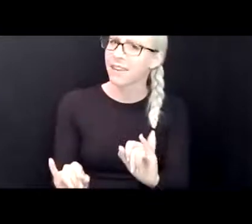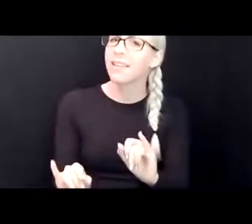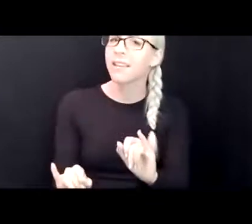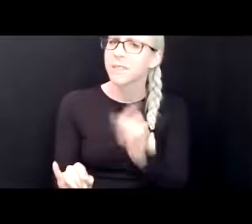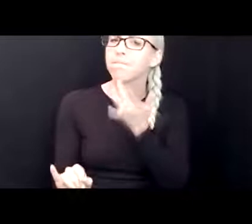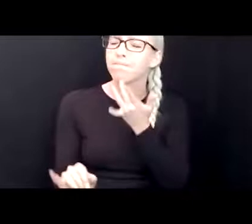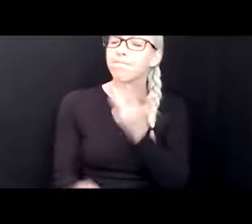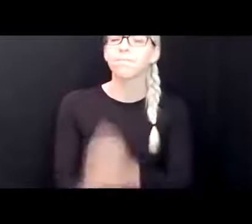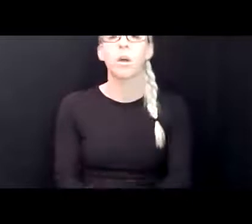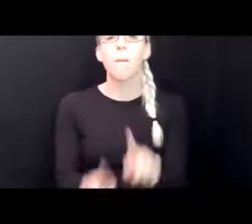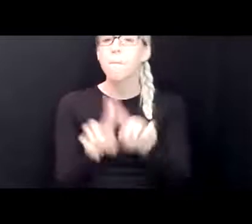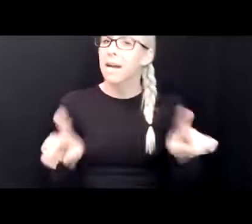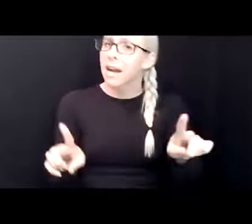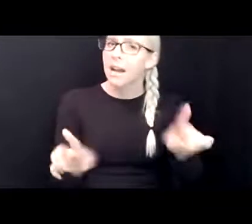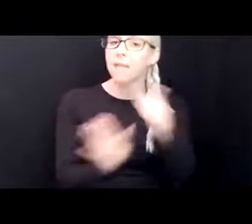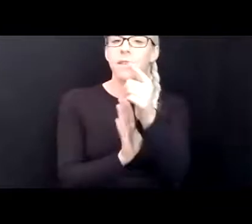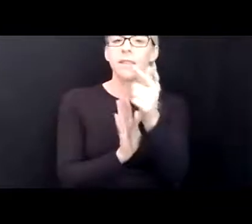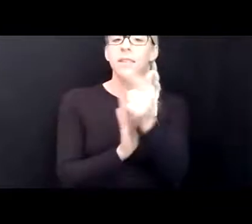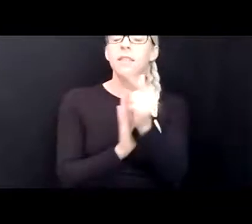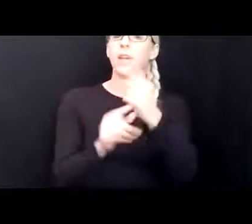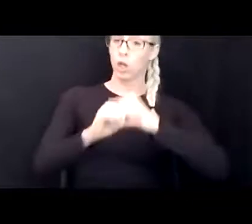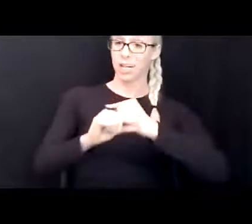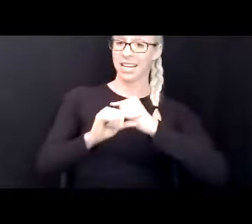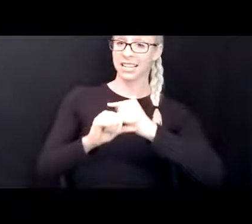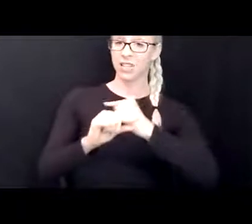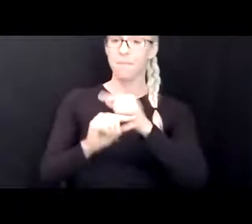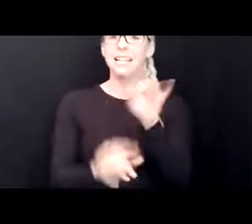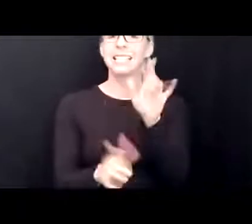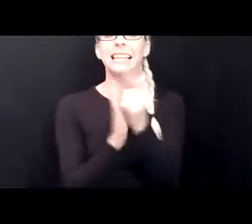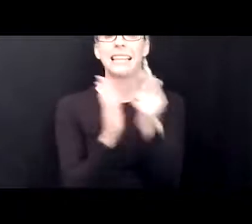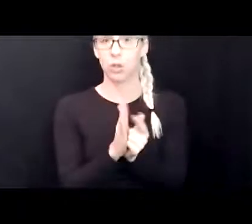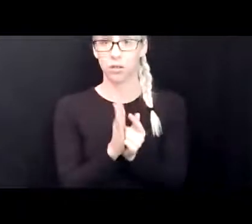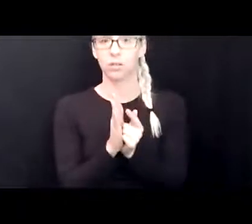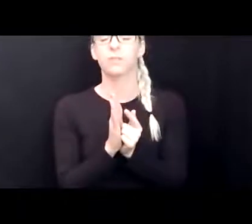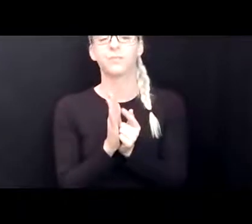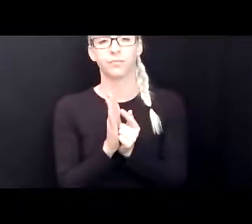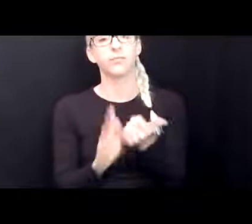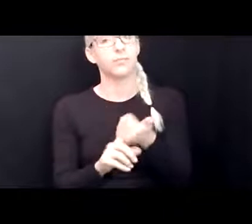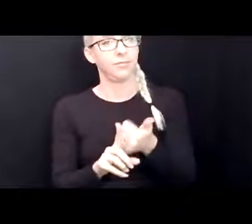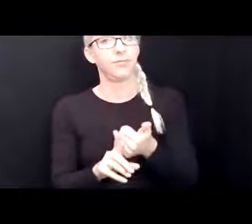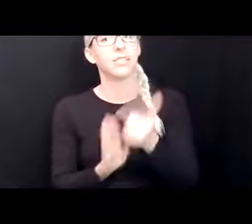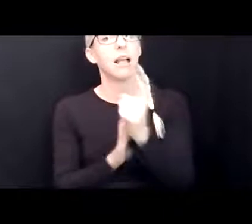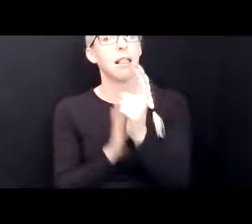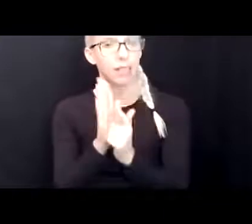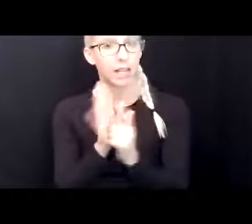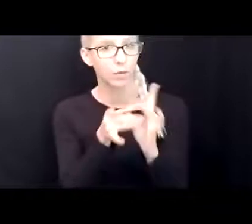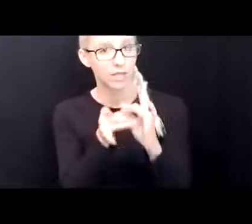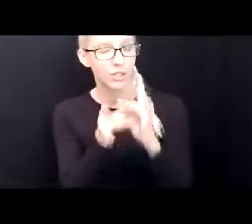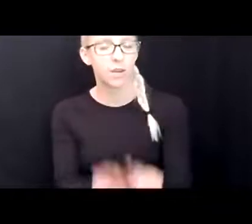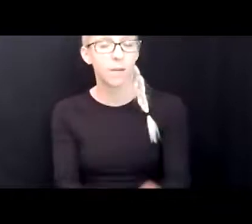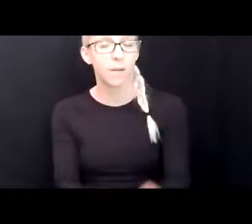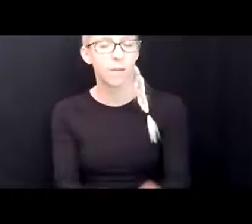It is, however, a legally defined relationship. So I always have to remind parents that you're